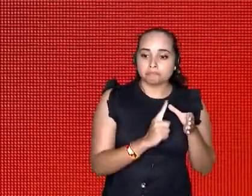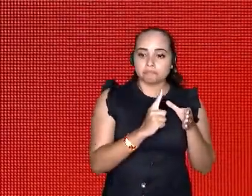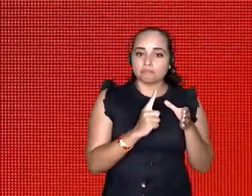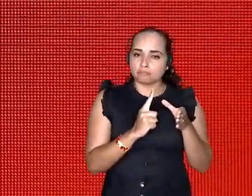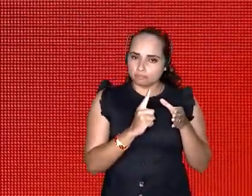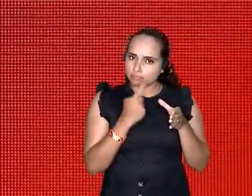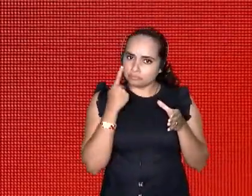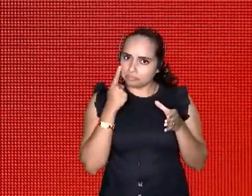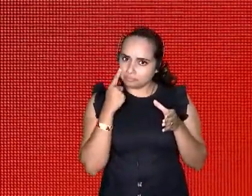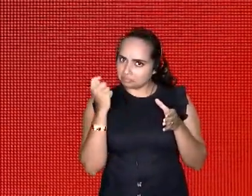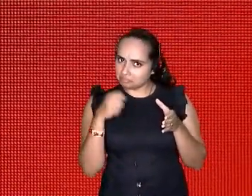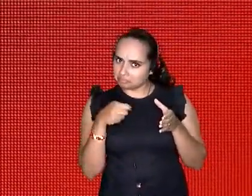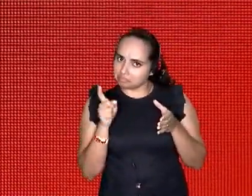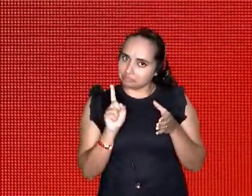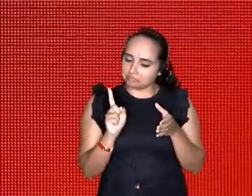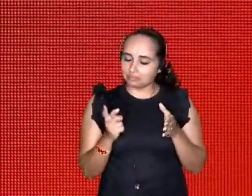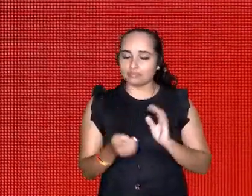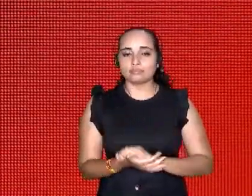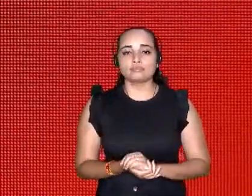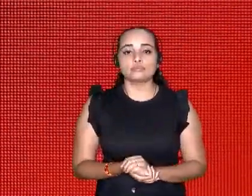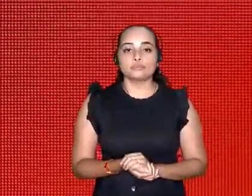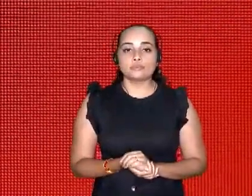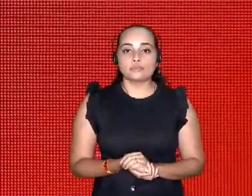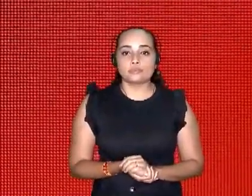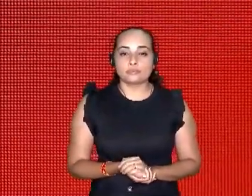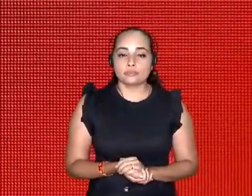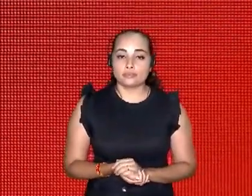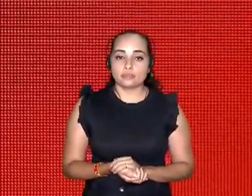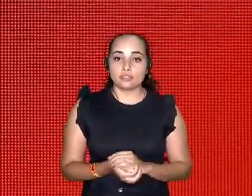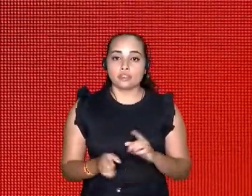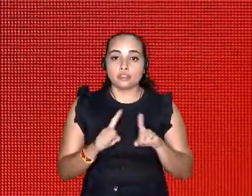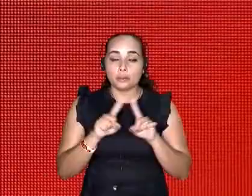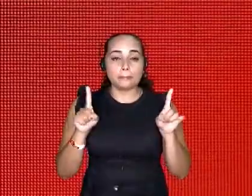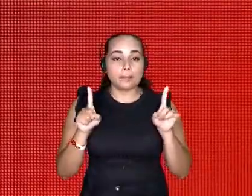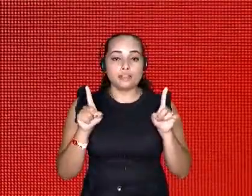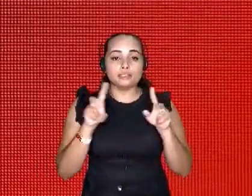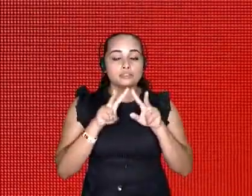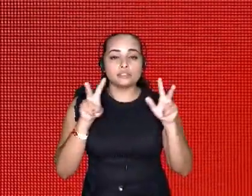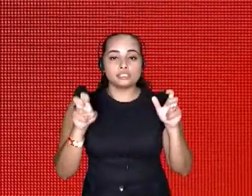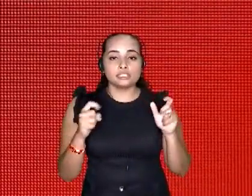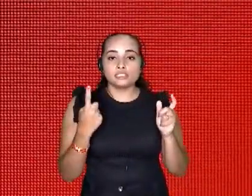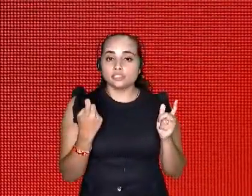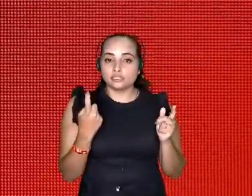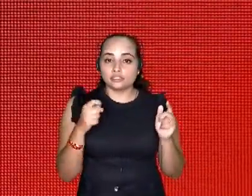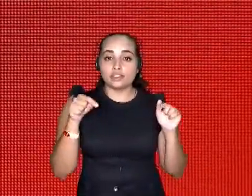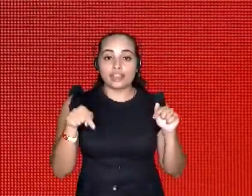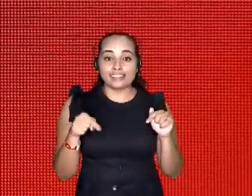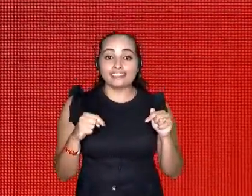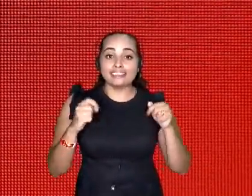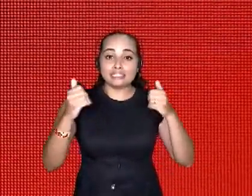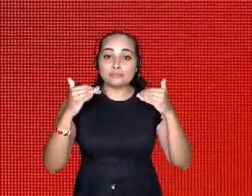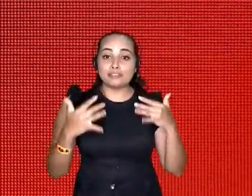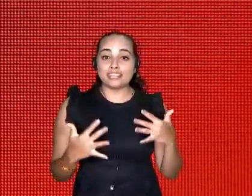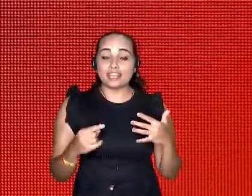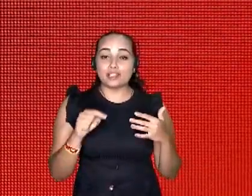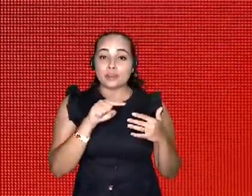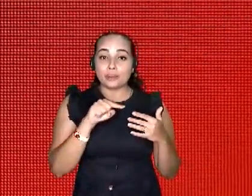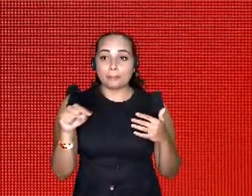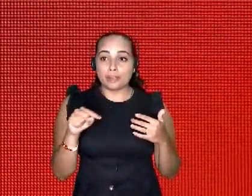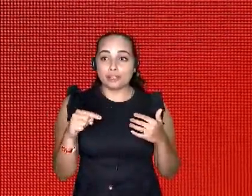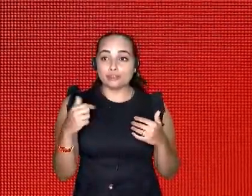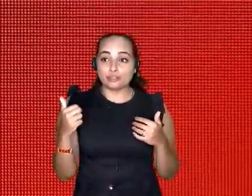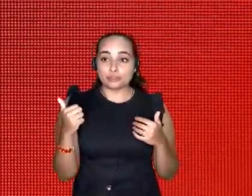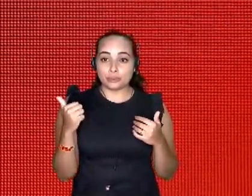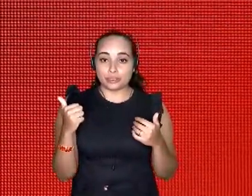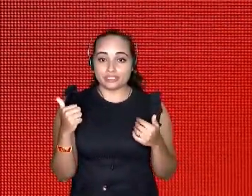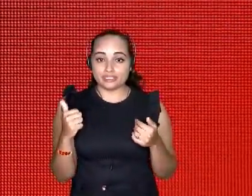even case, that's not even case 1. We're like in -2. So what happened is that after that,